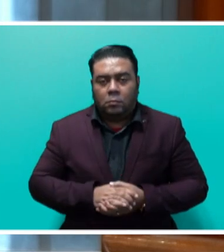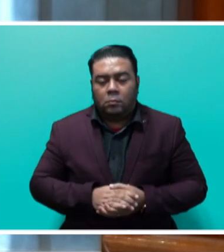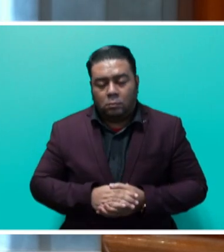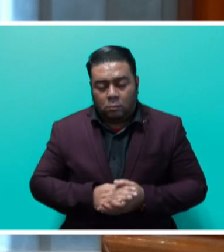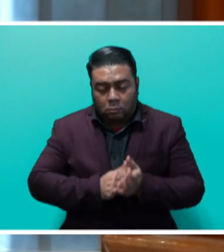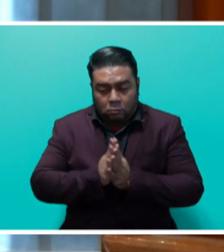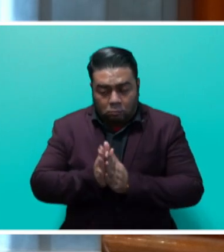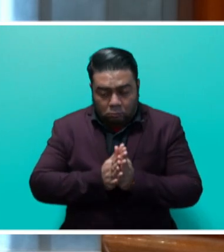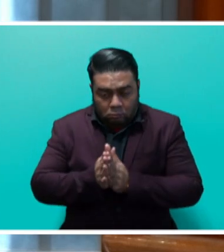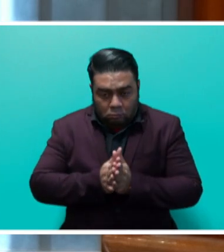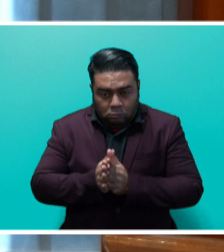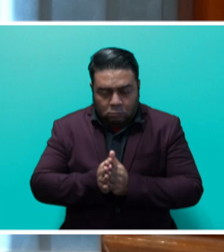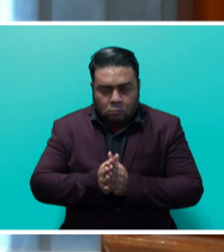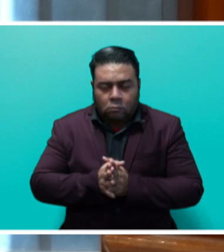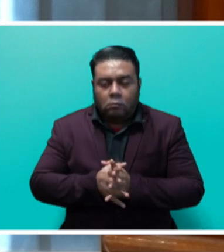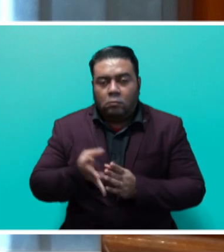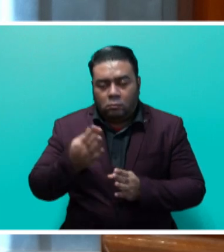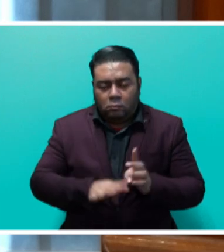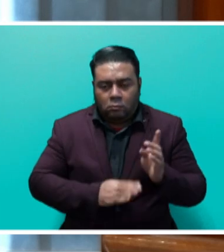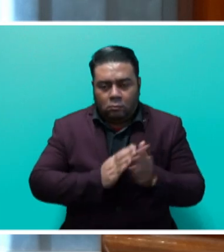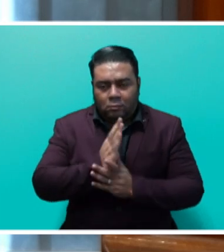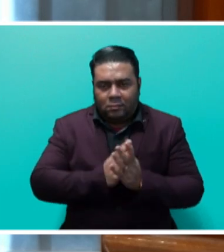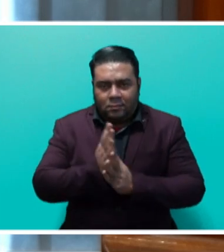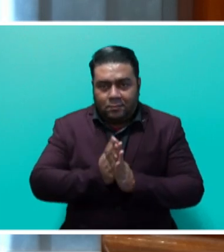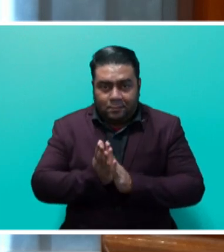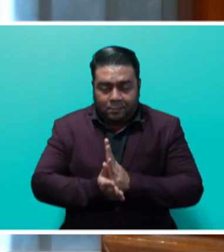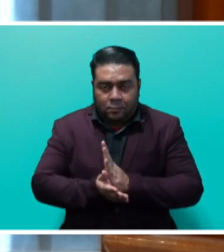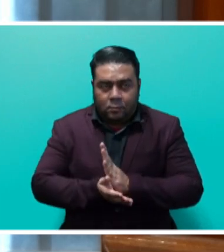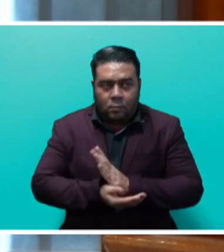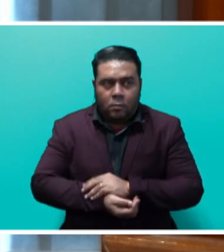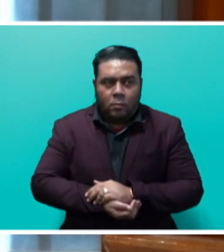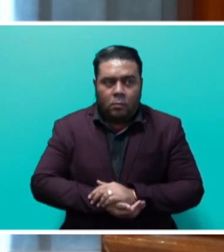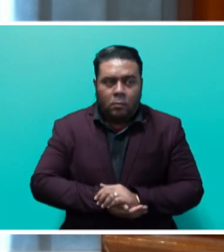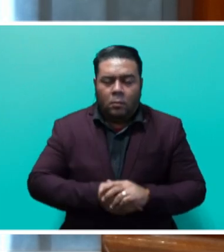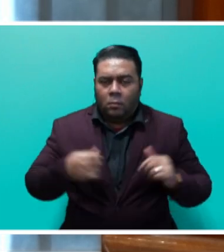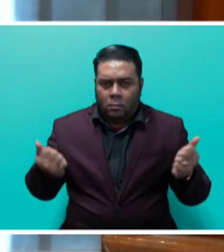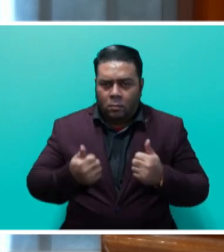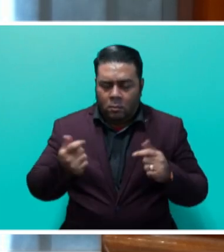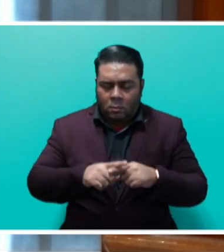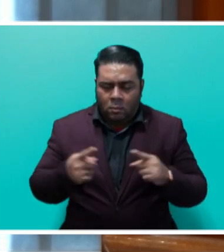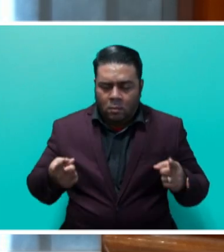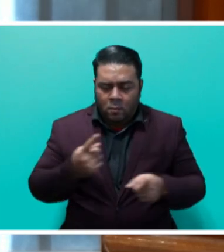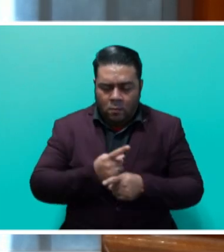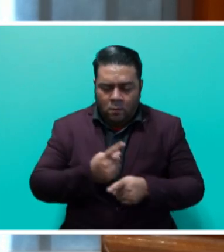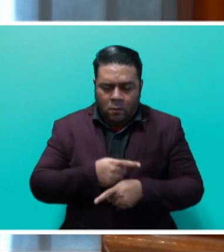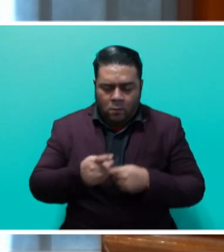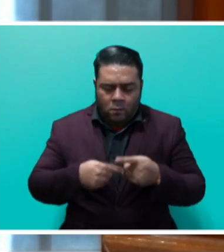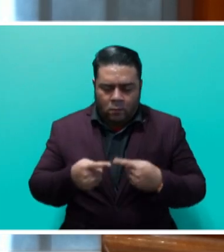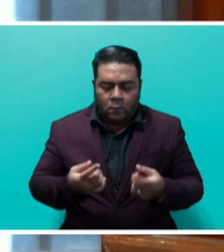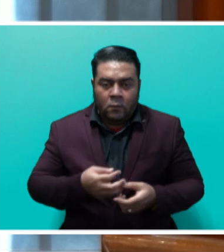desire to diversify the economy of Fiji. There's so many things to talk about, sir. I'll just pick on a